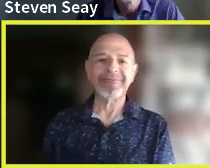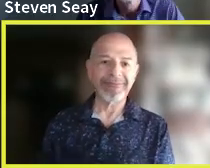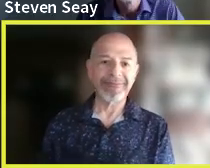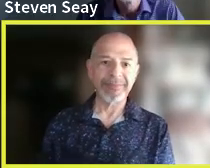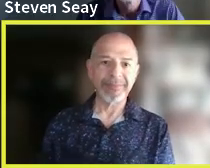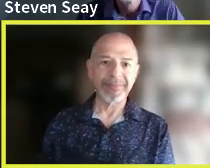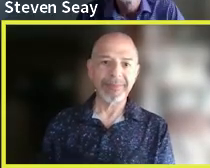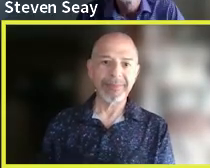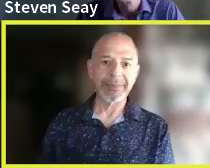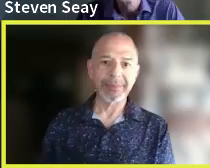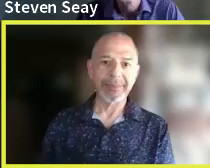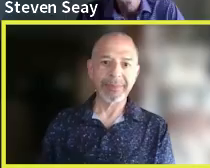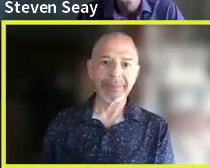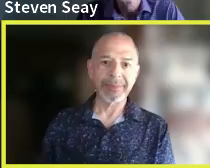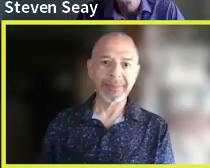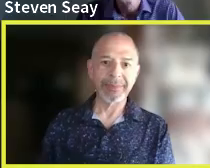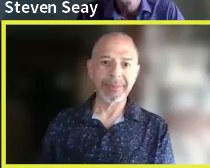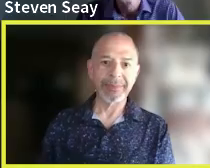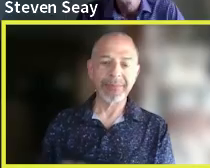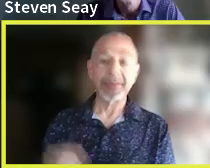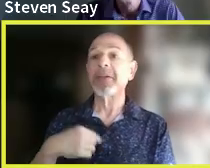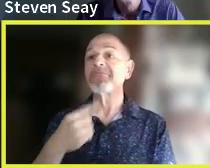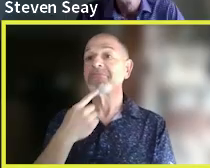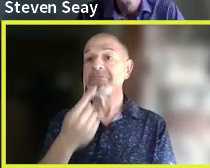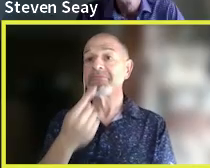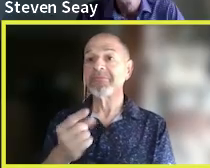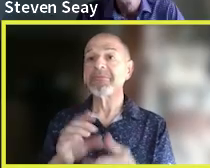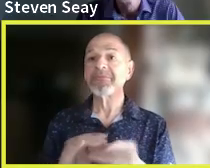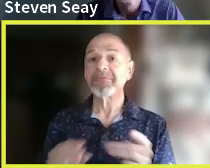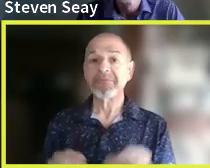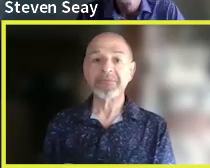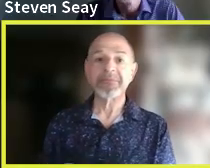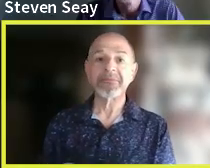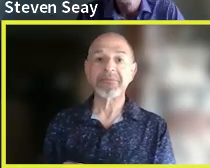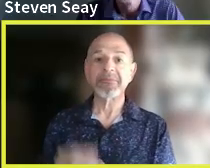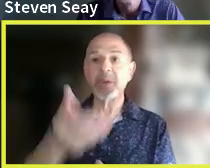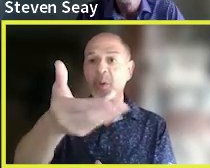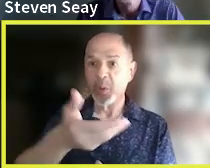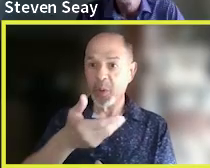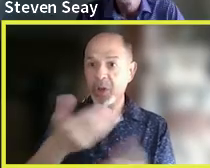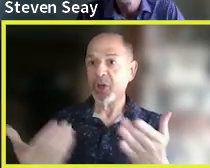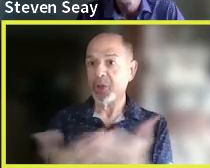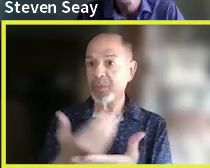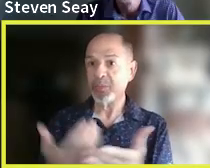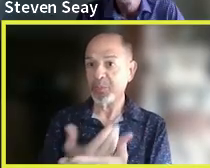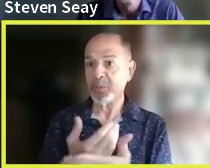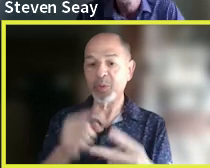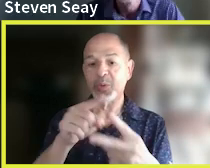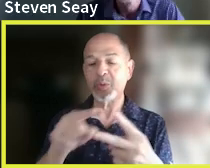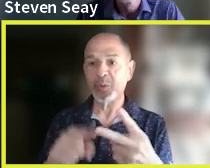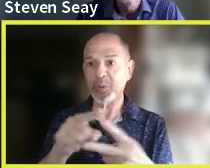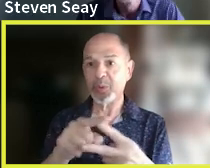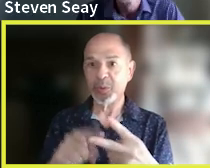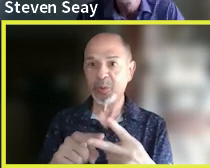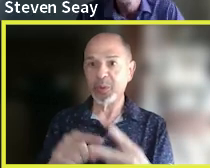wanted to just say a good welcome to Cheryl and Allison, who are new to our communications and training